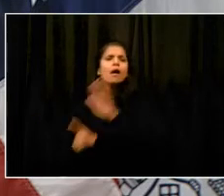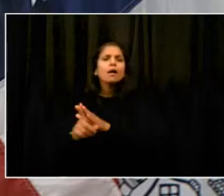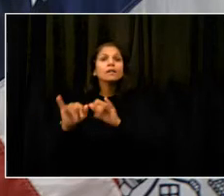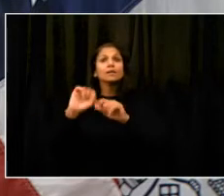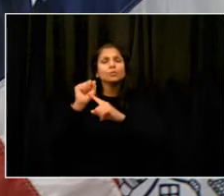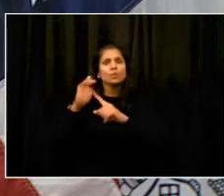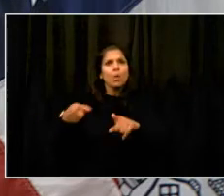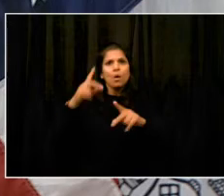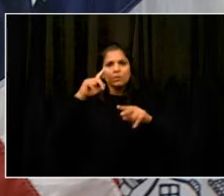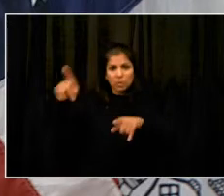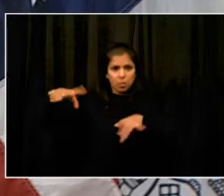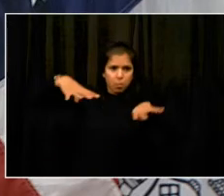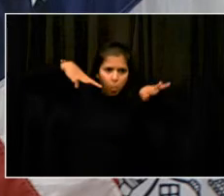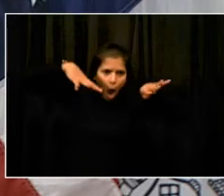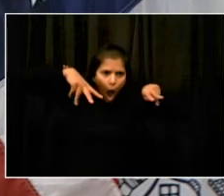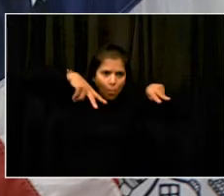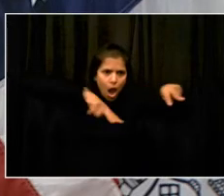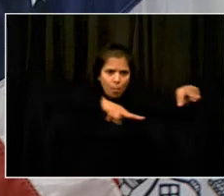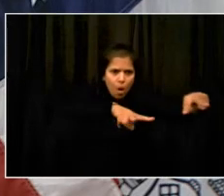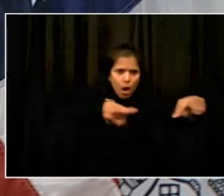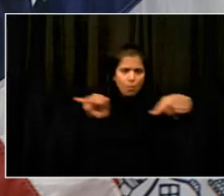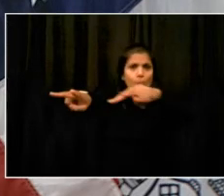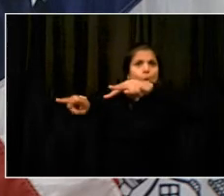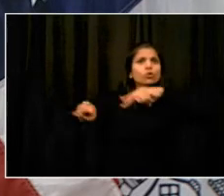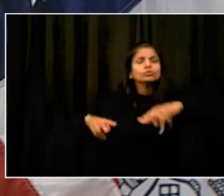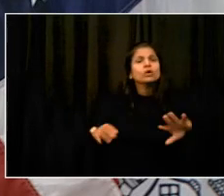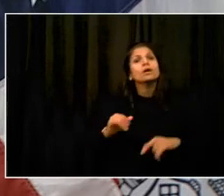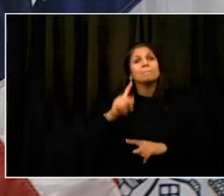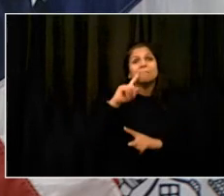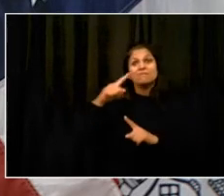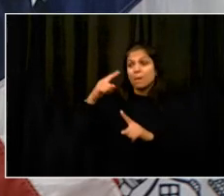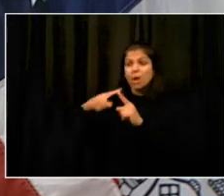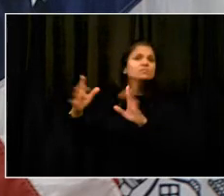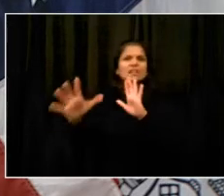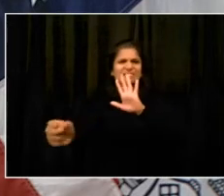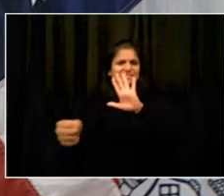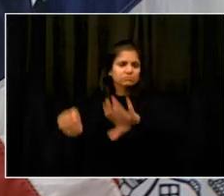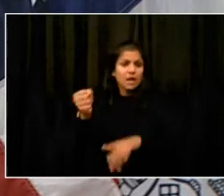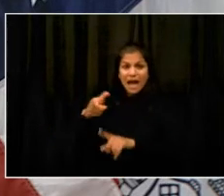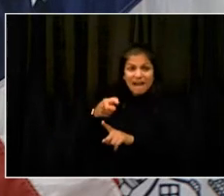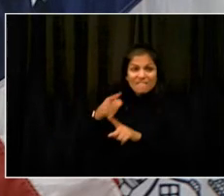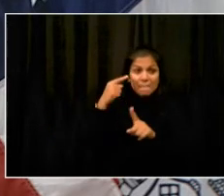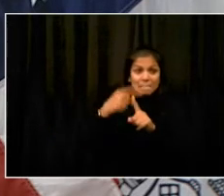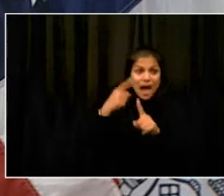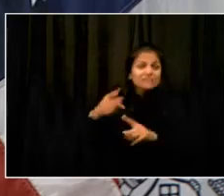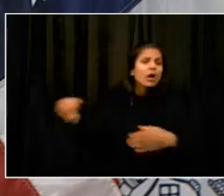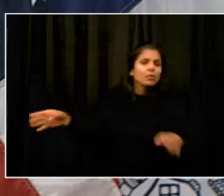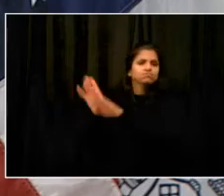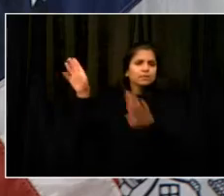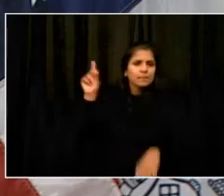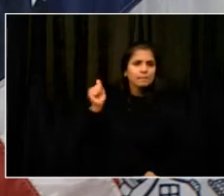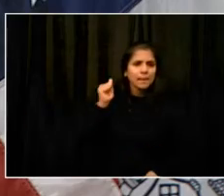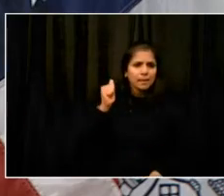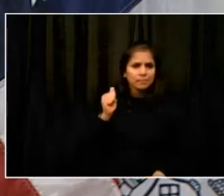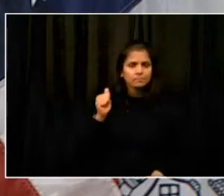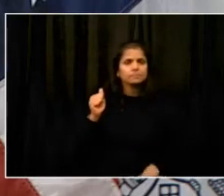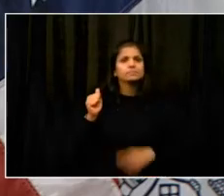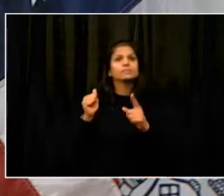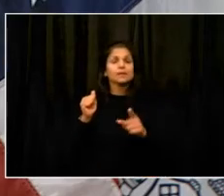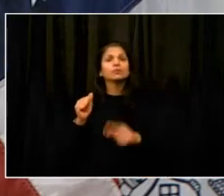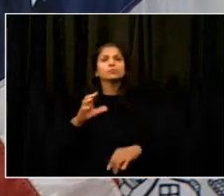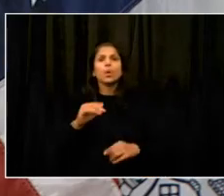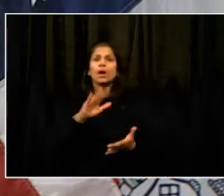in test and trace to figure out after there's been a case what to do. This doesn't resemble any other part of our society. This is the most controlled